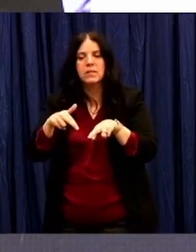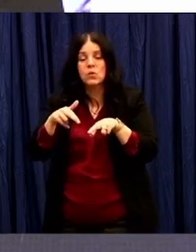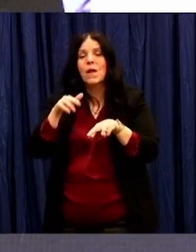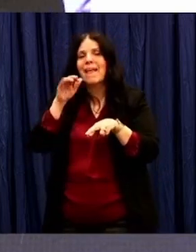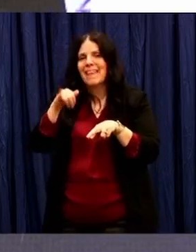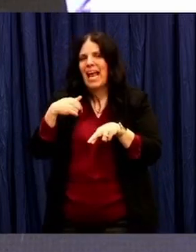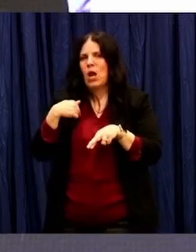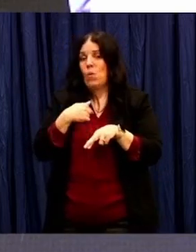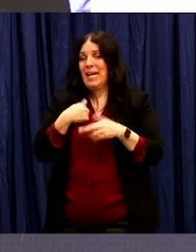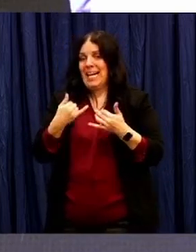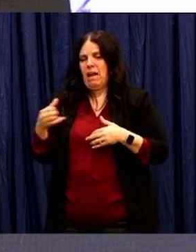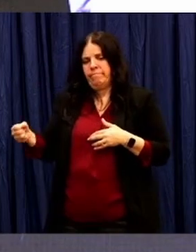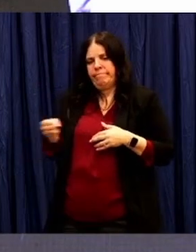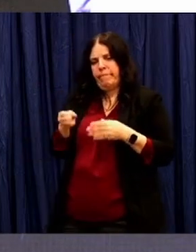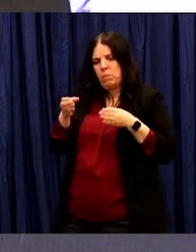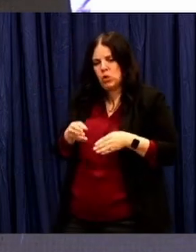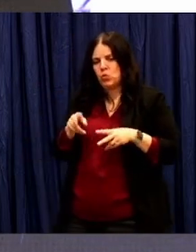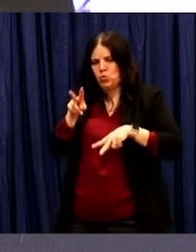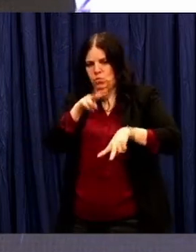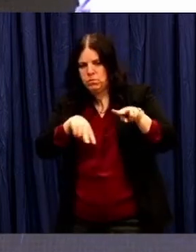where they occur.